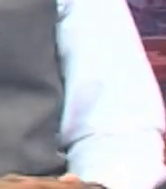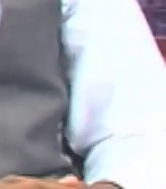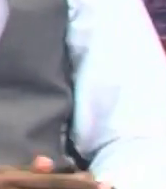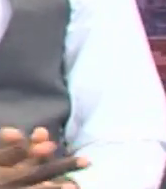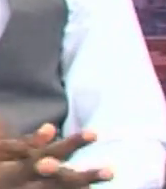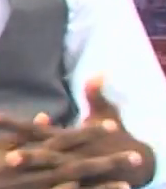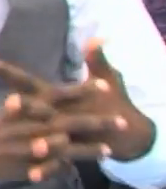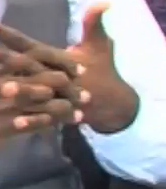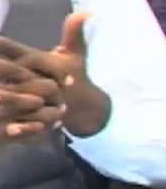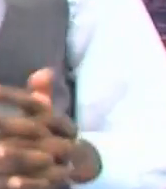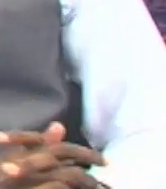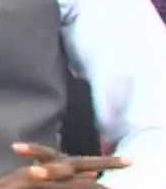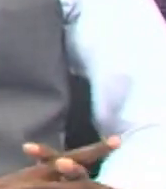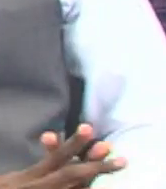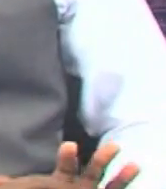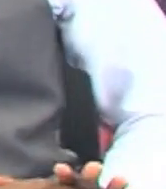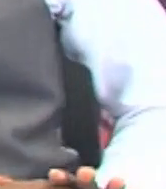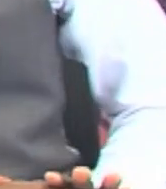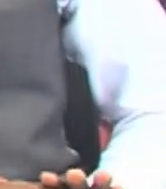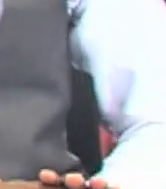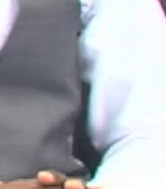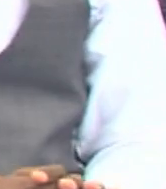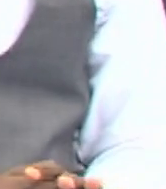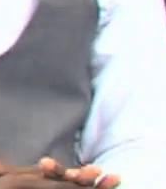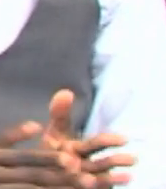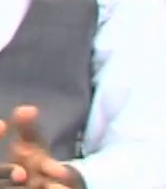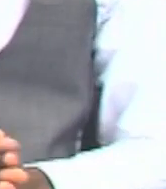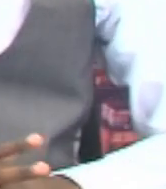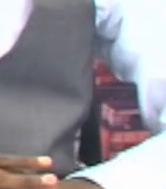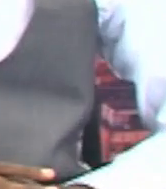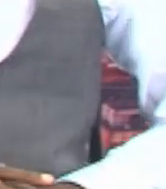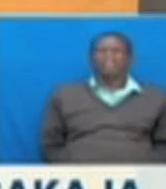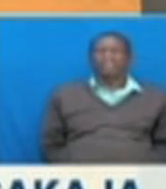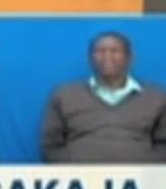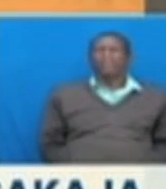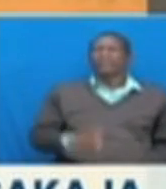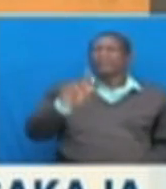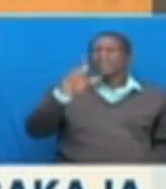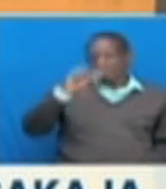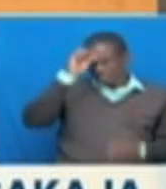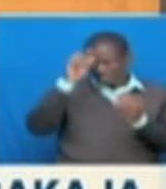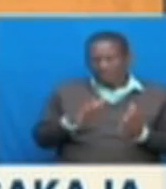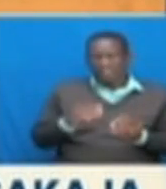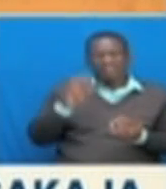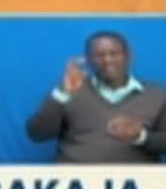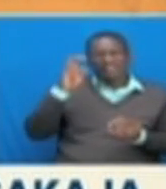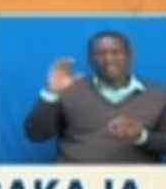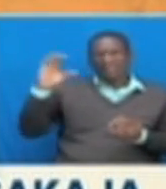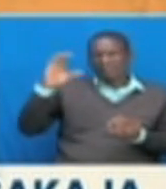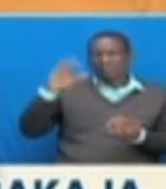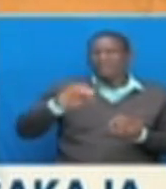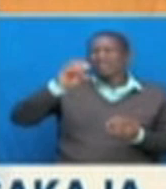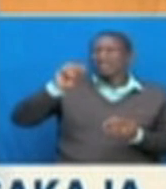Nairobi Senator Johnson Sakaja's academic credentials went from 1 to 0 degrees. UDA's gubernatorial aspirant